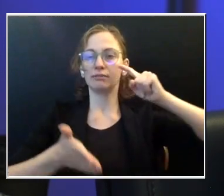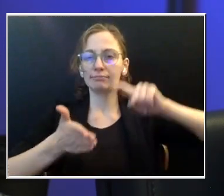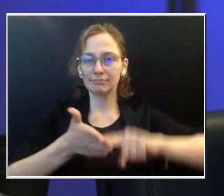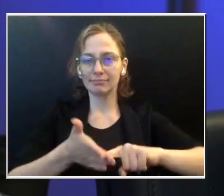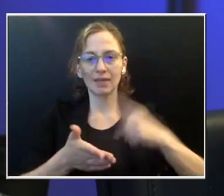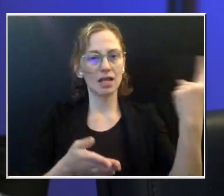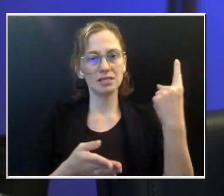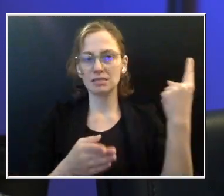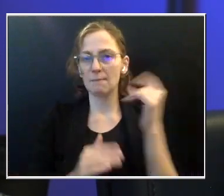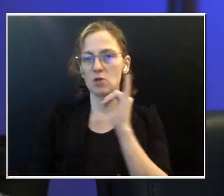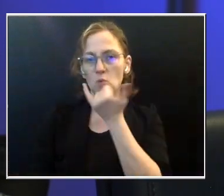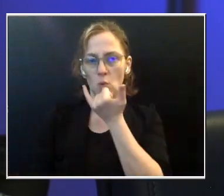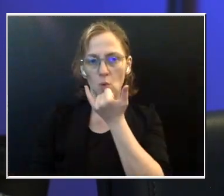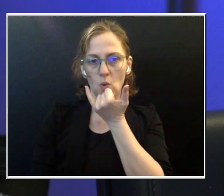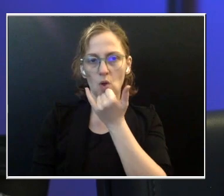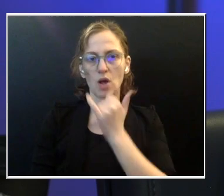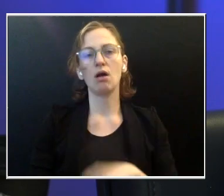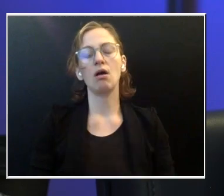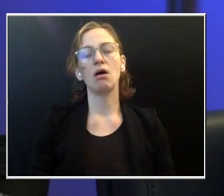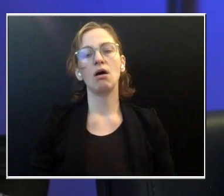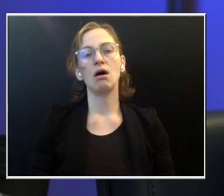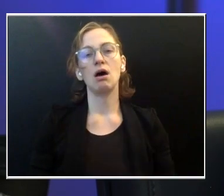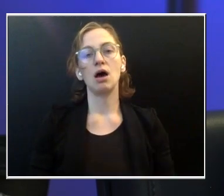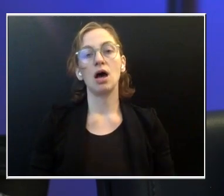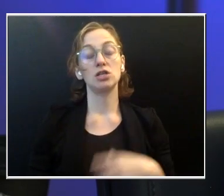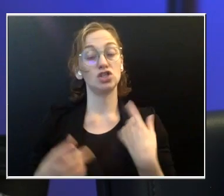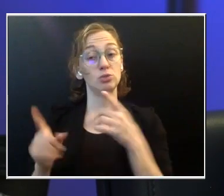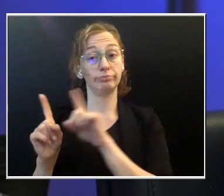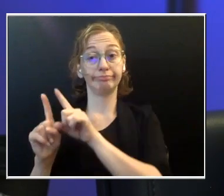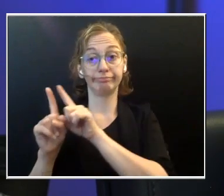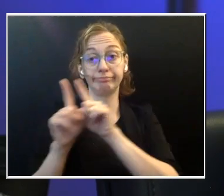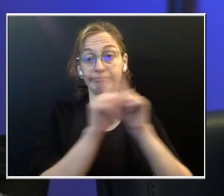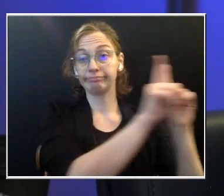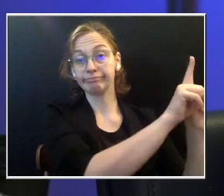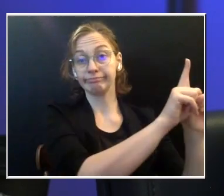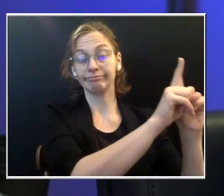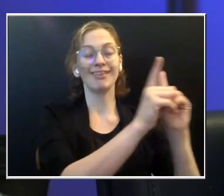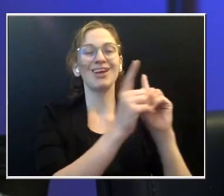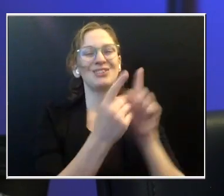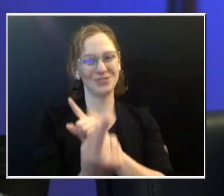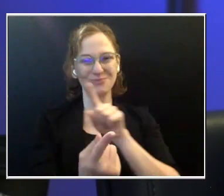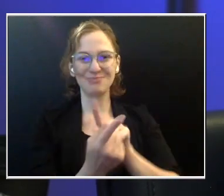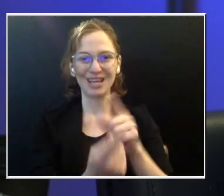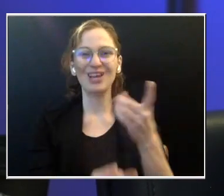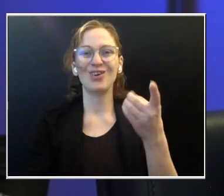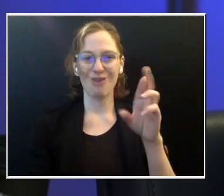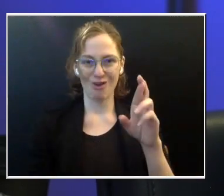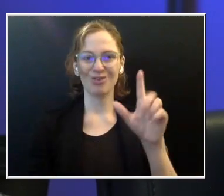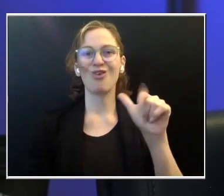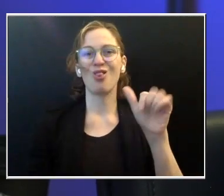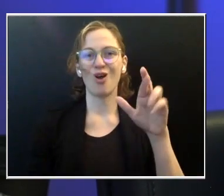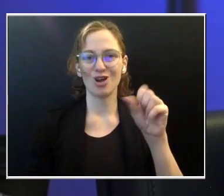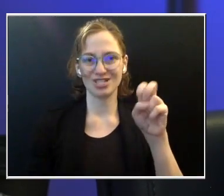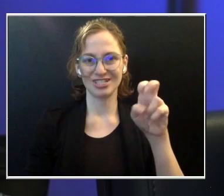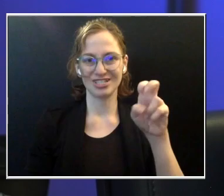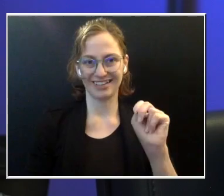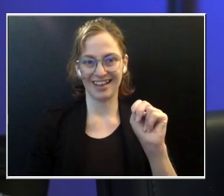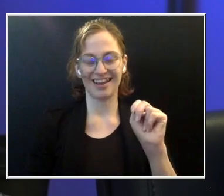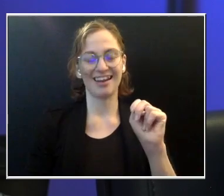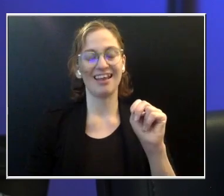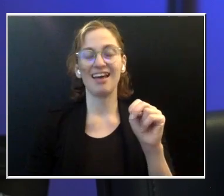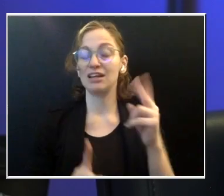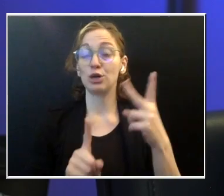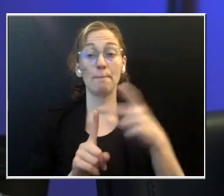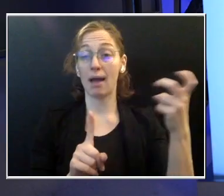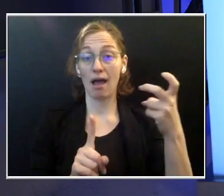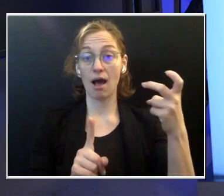me from her exam room right over to meet Dr. Larson and her team, and had a punch biopsy within an